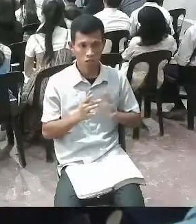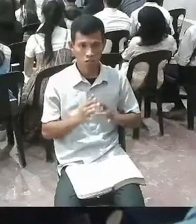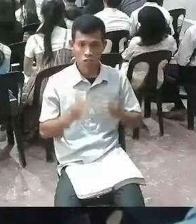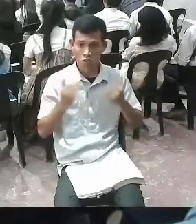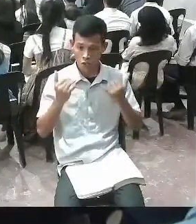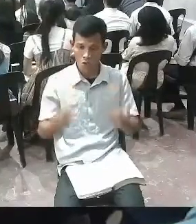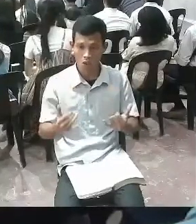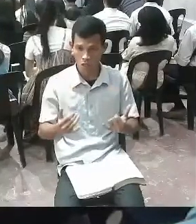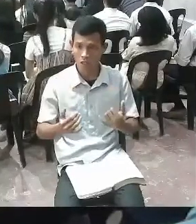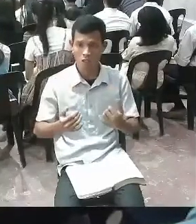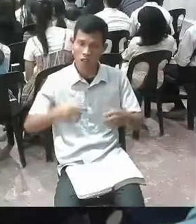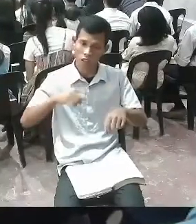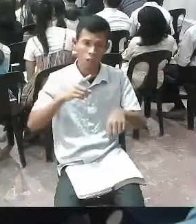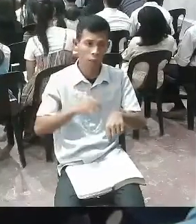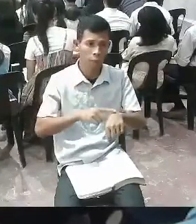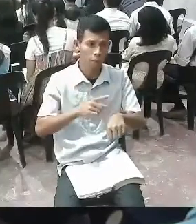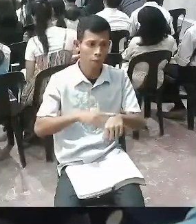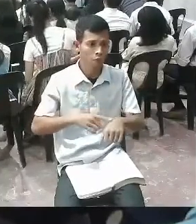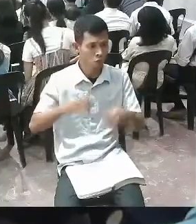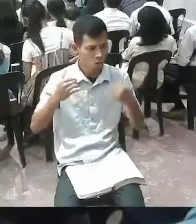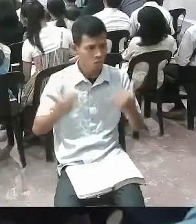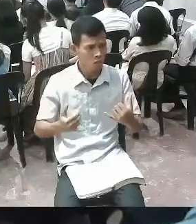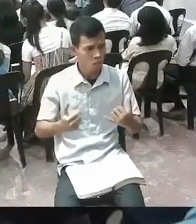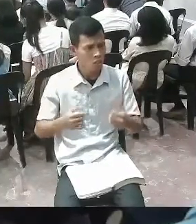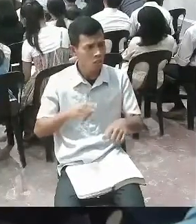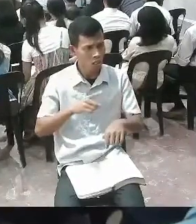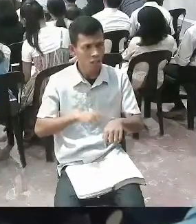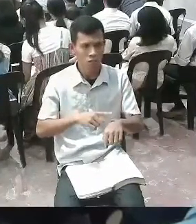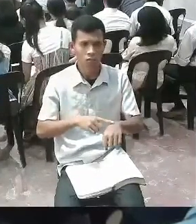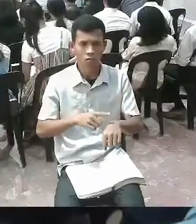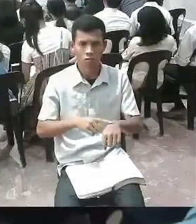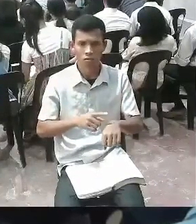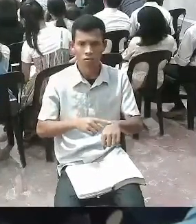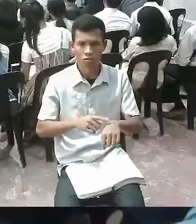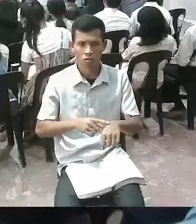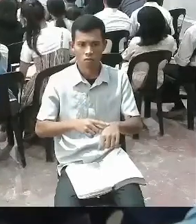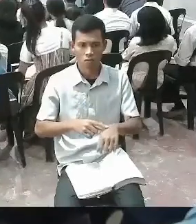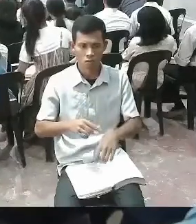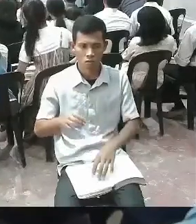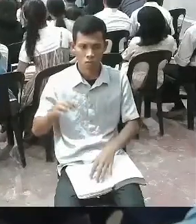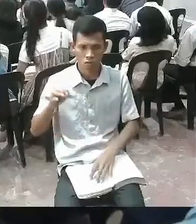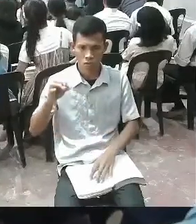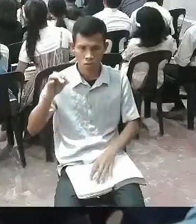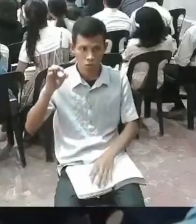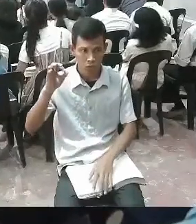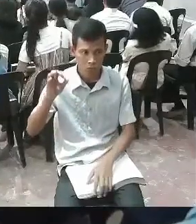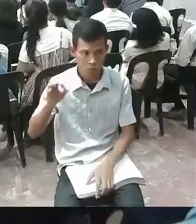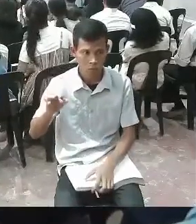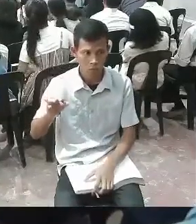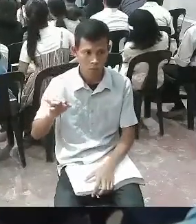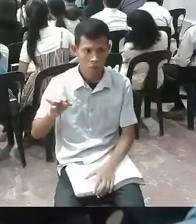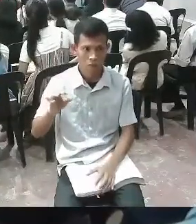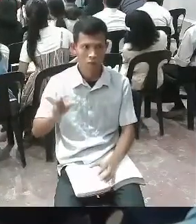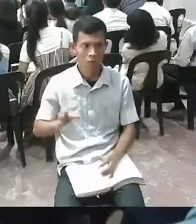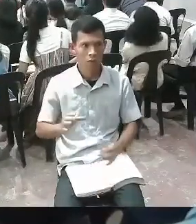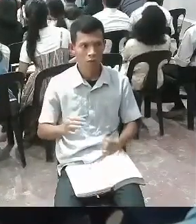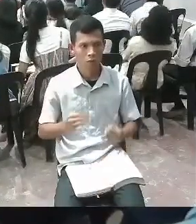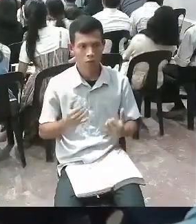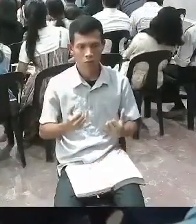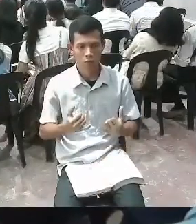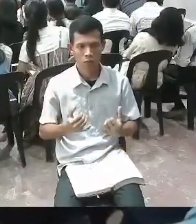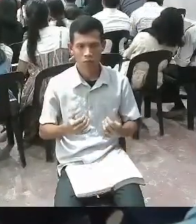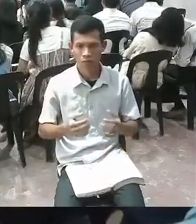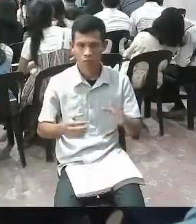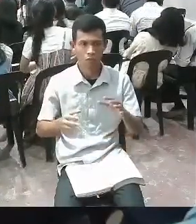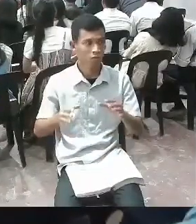today's the moment. Today's the time. Pastor, you can take that sin cut off.